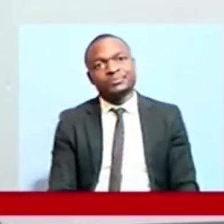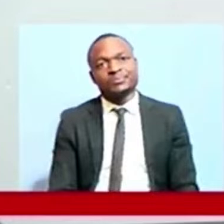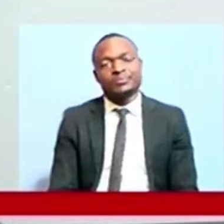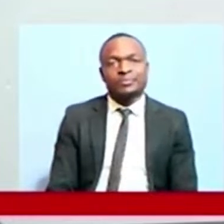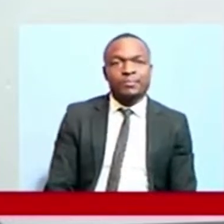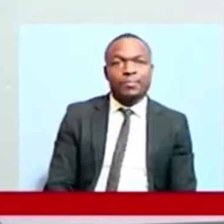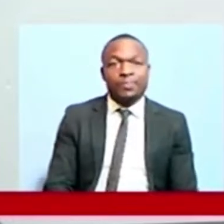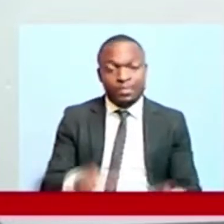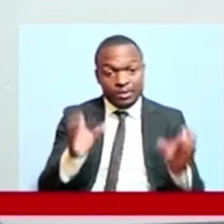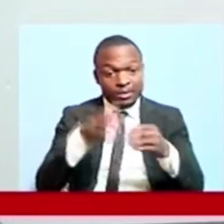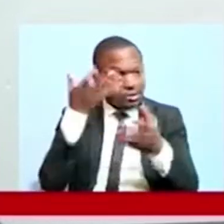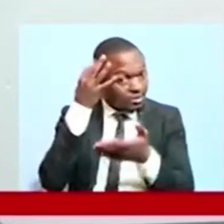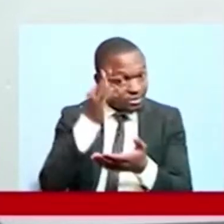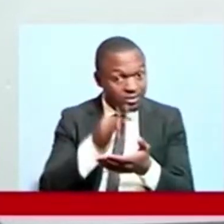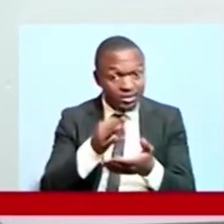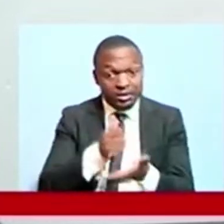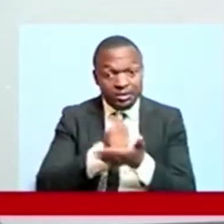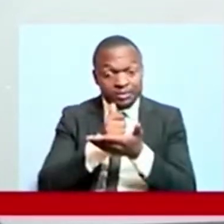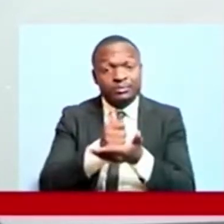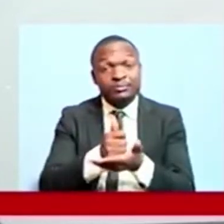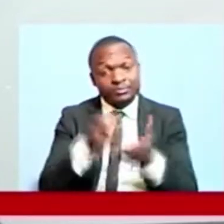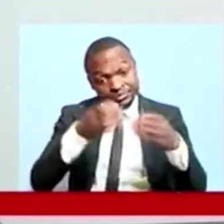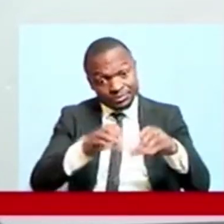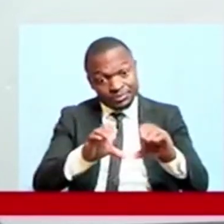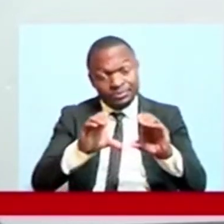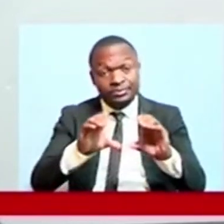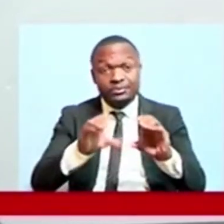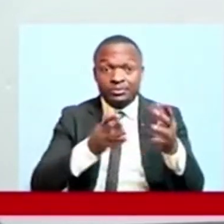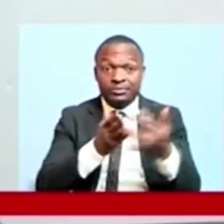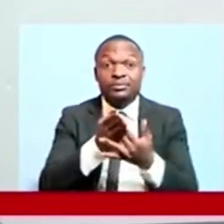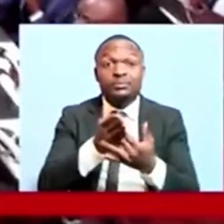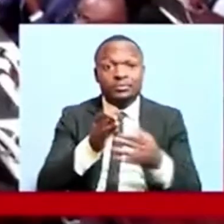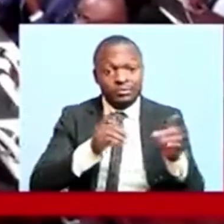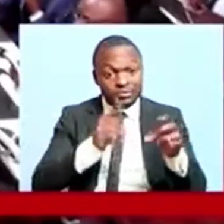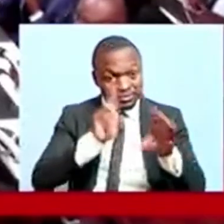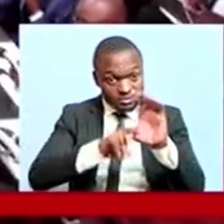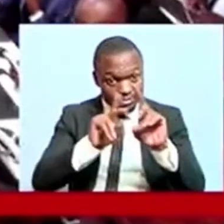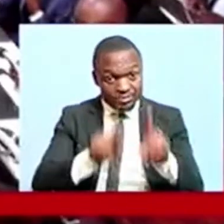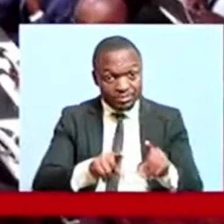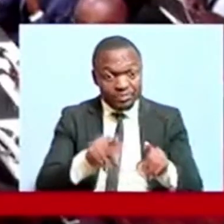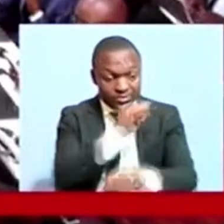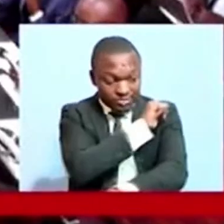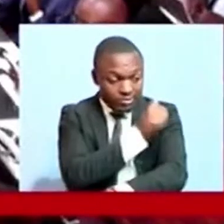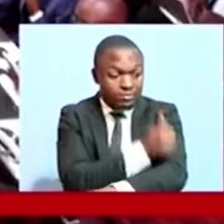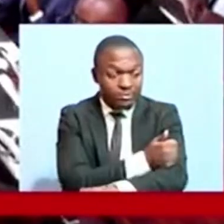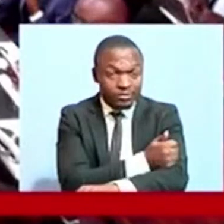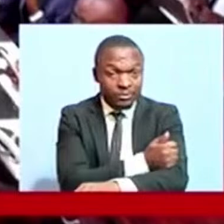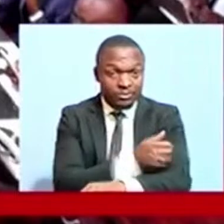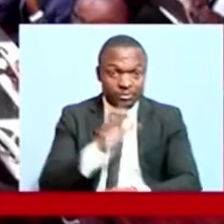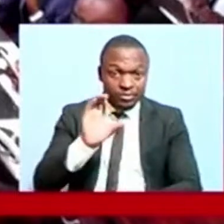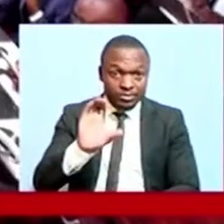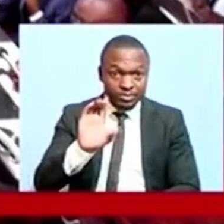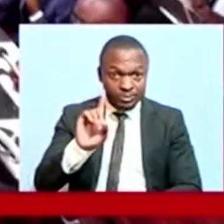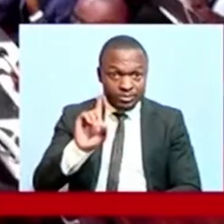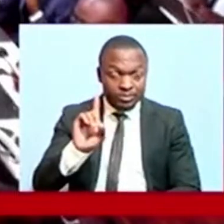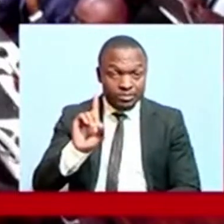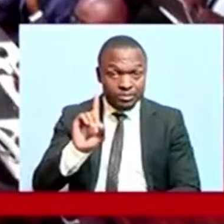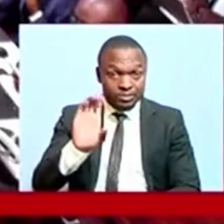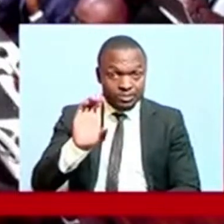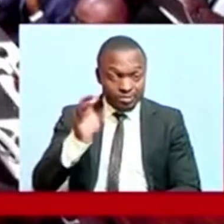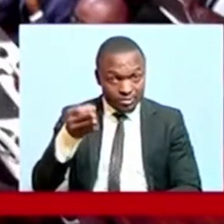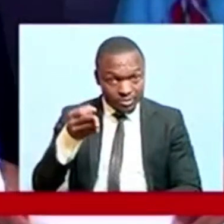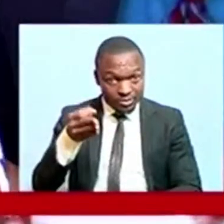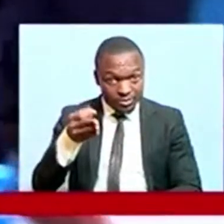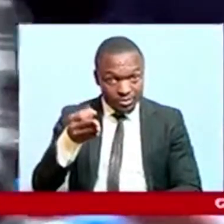Can Secretary, maybe help you, man. Yes, go ahead. Through the Chair, the authority from CDFC